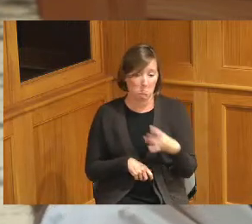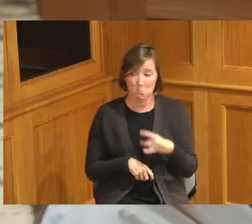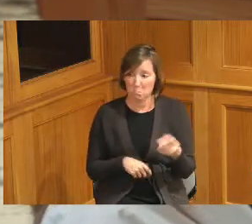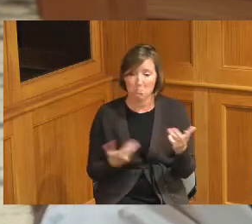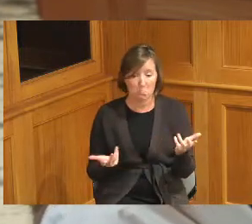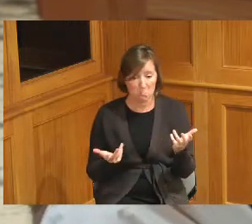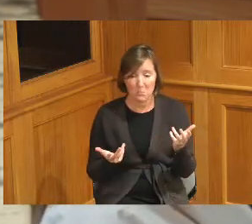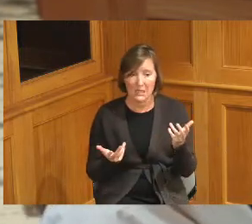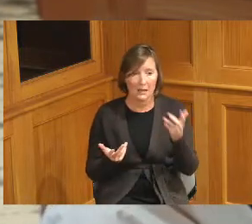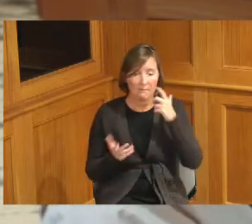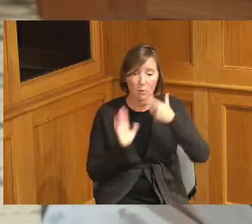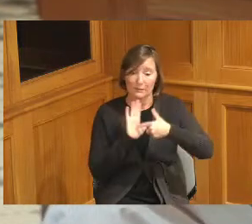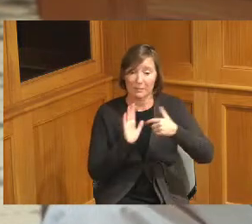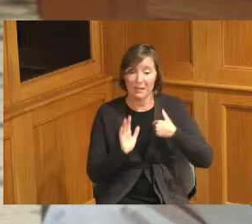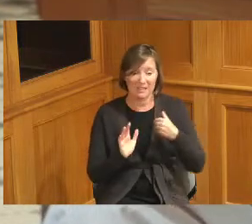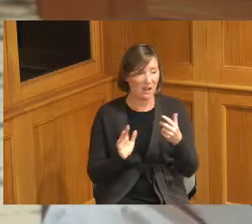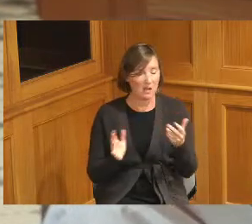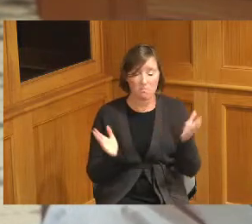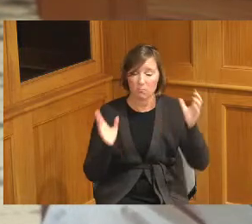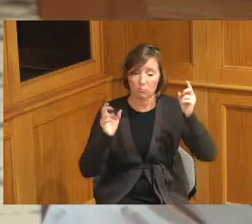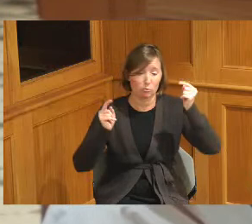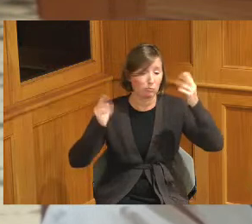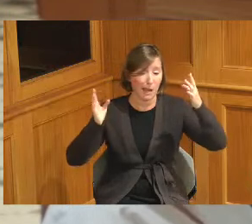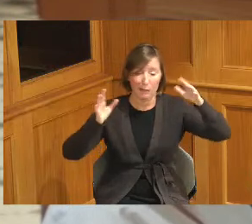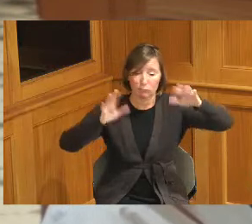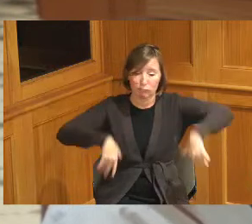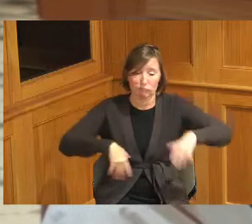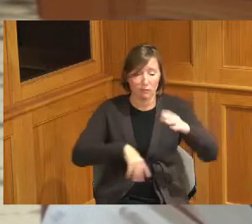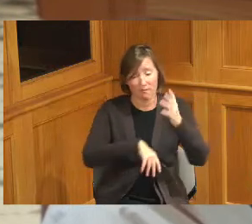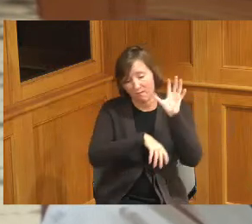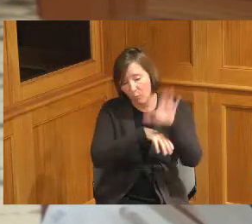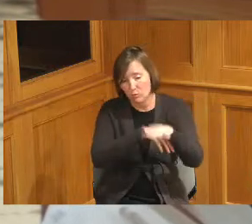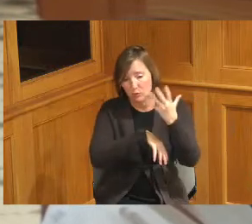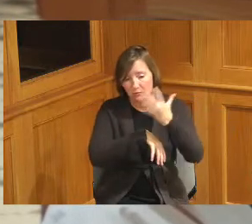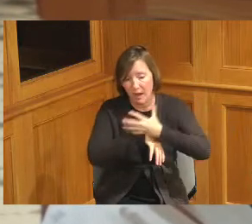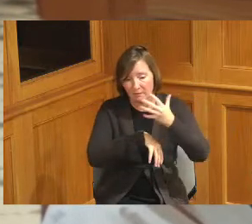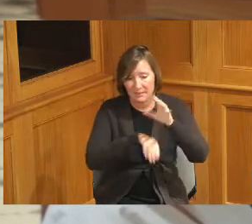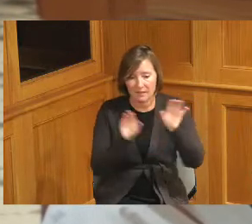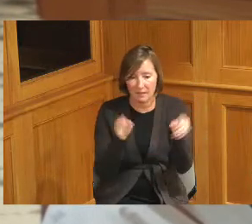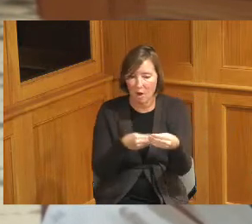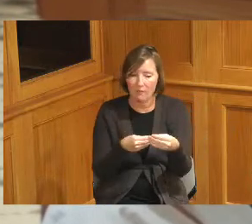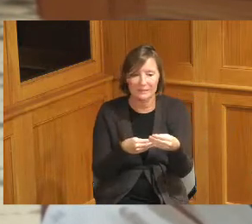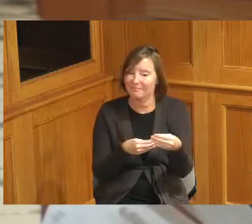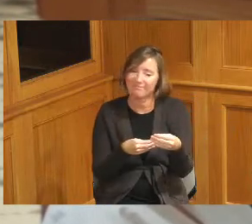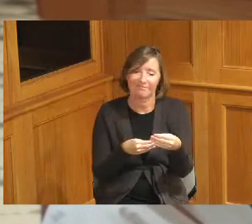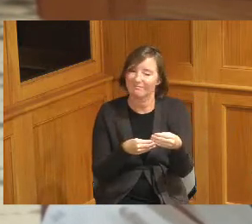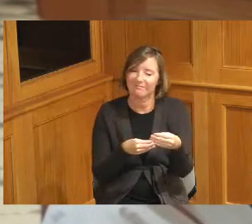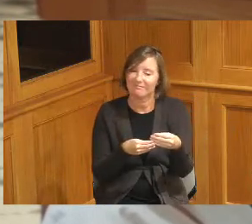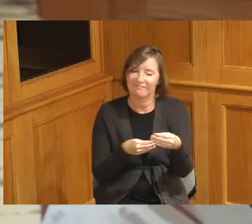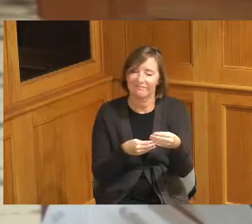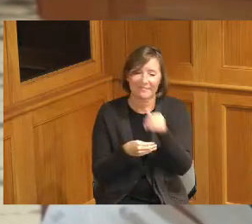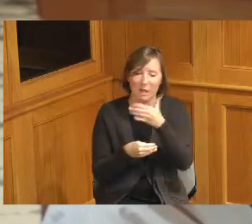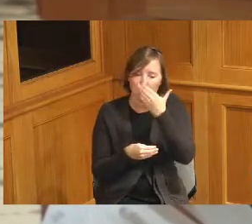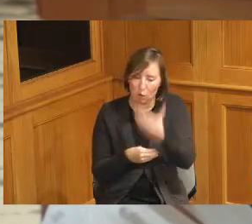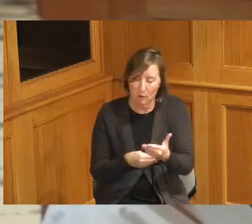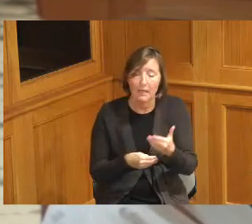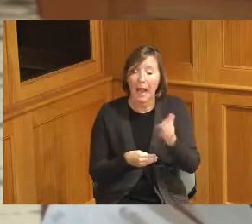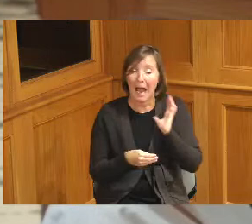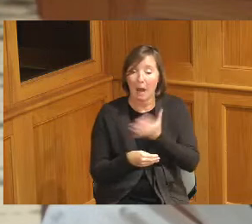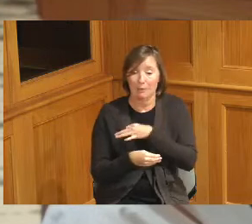a 5-day requirement, I'd probably lose a couple of them, and they're great staff, and